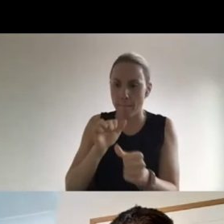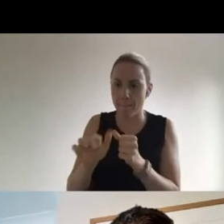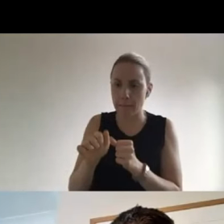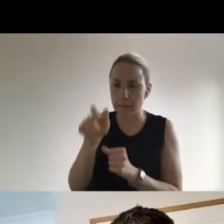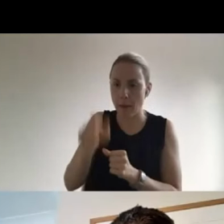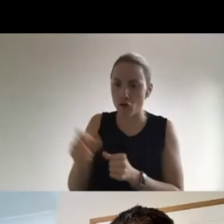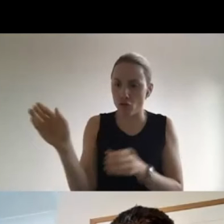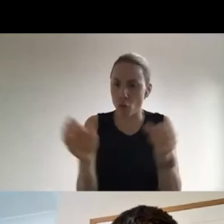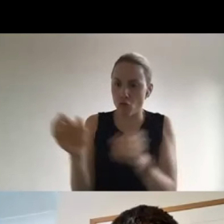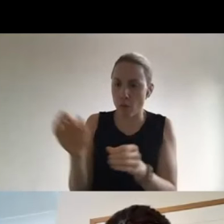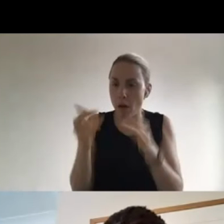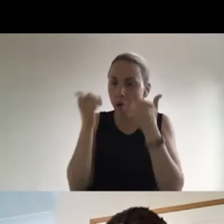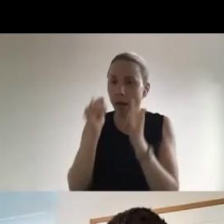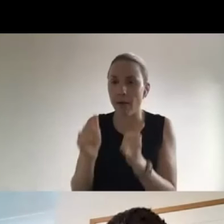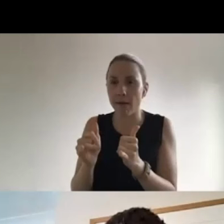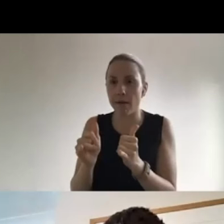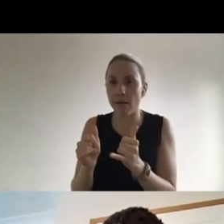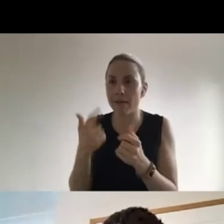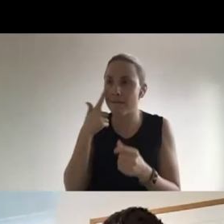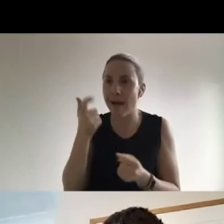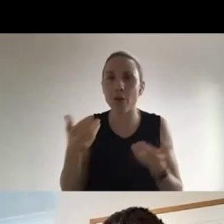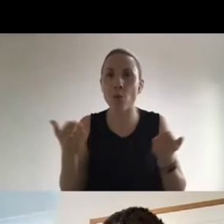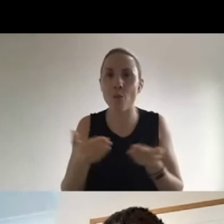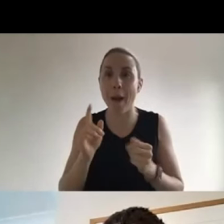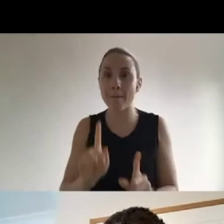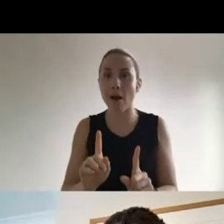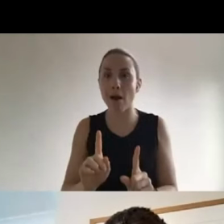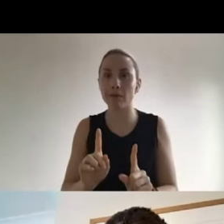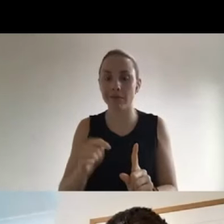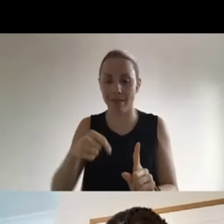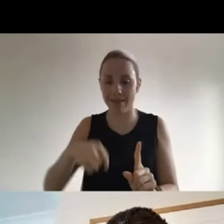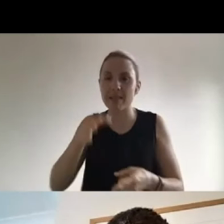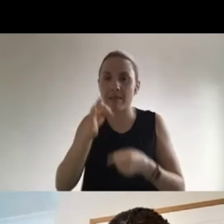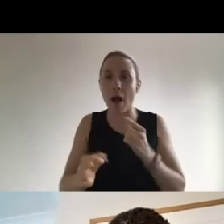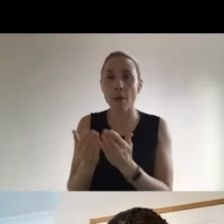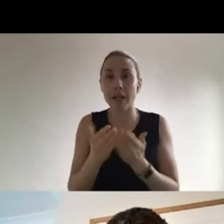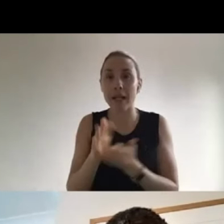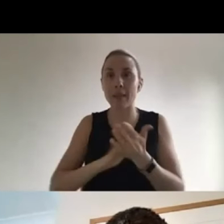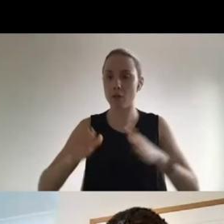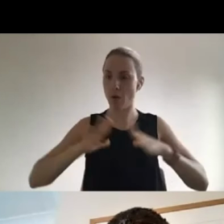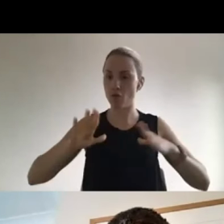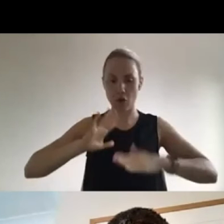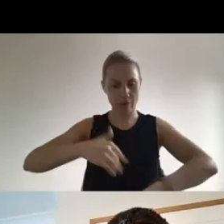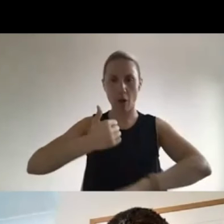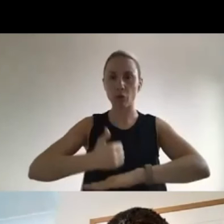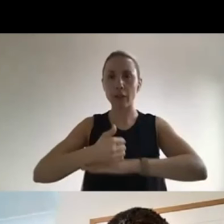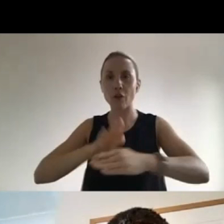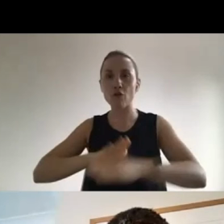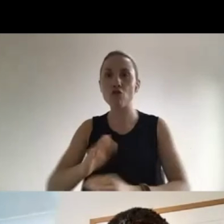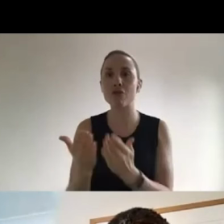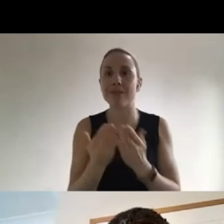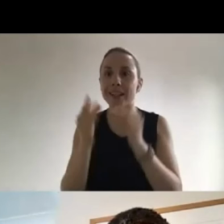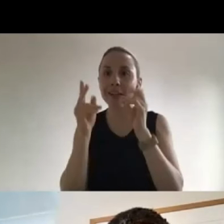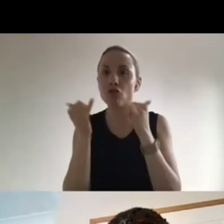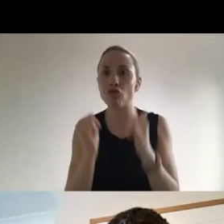But this type of study actually prepares us for those trials. And one of the trials that is currently happening across